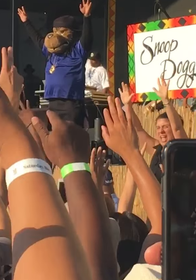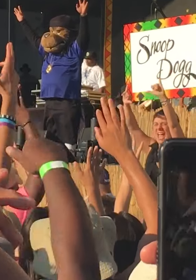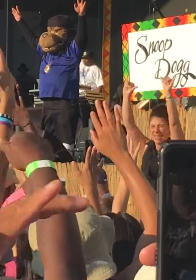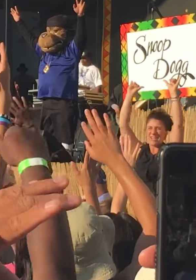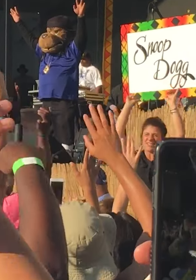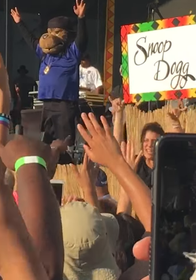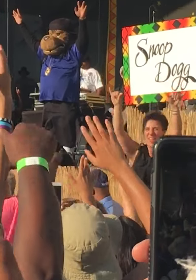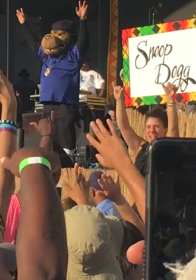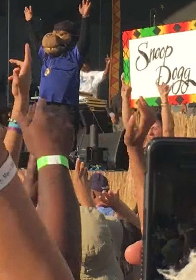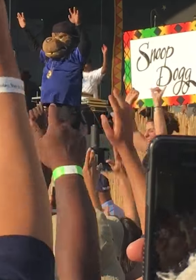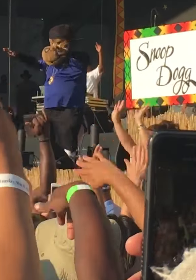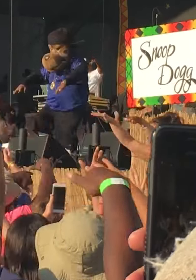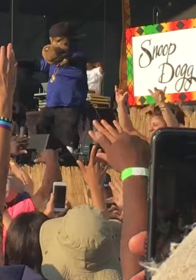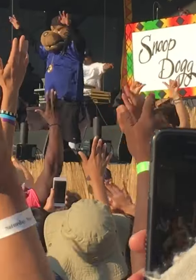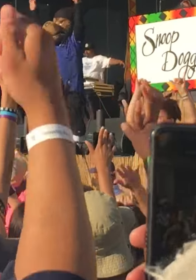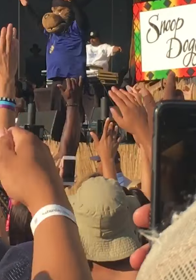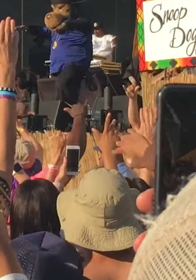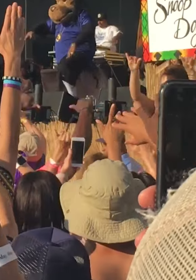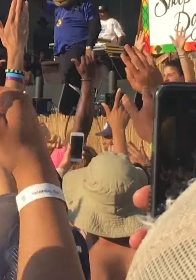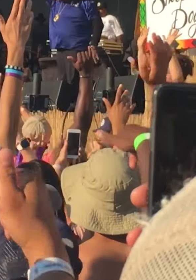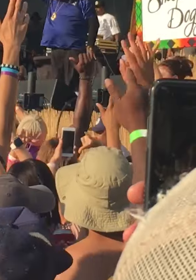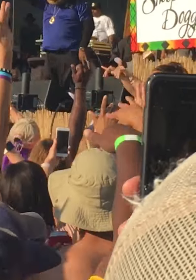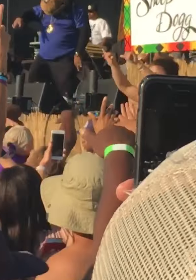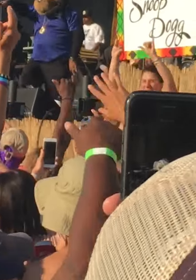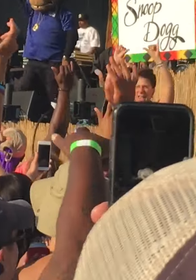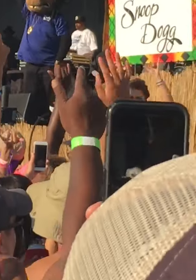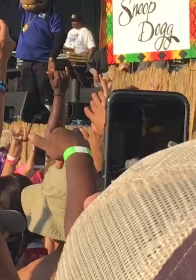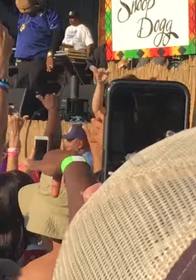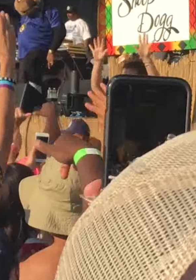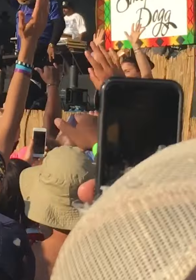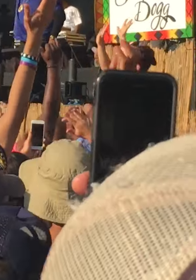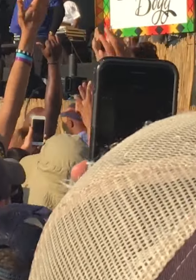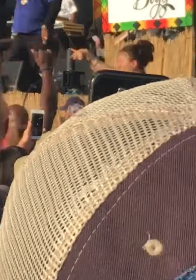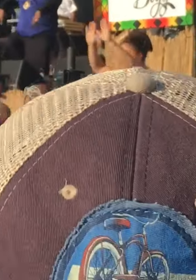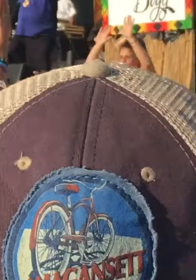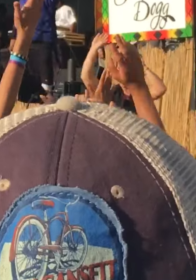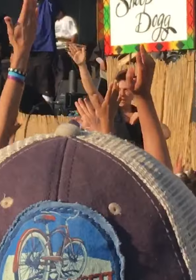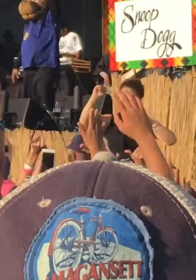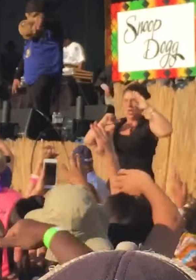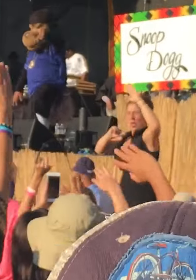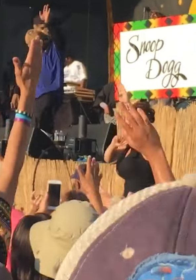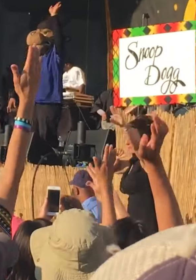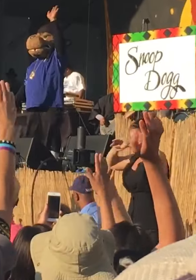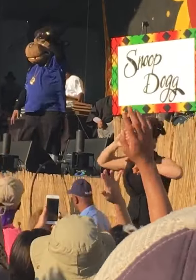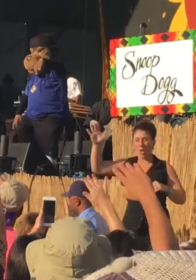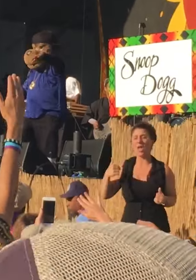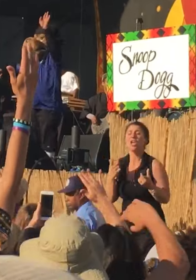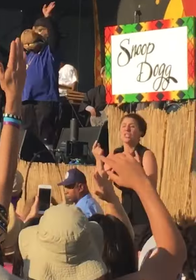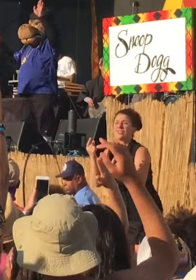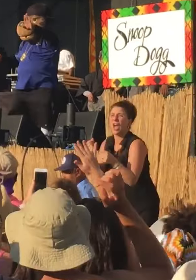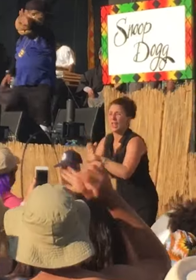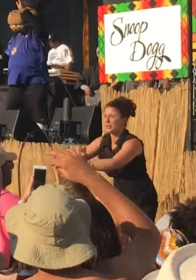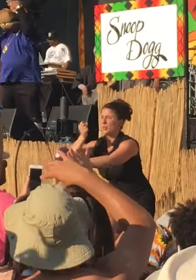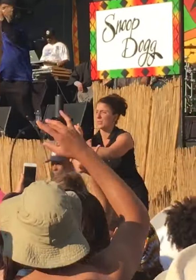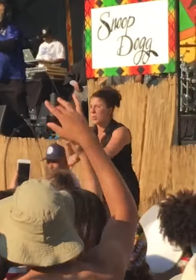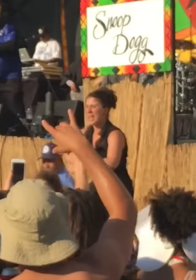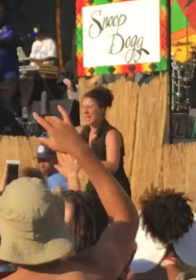what, and they stay there Come on, come on Up, down, up, down,